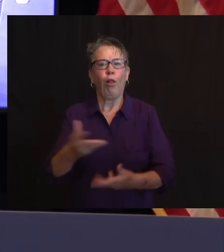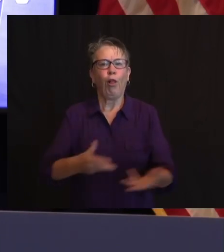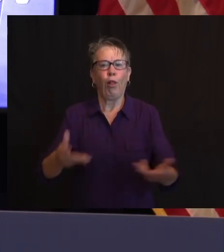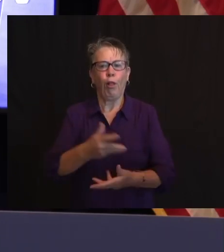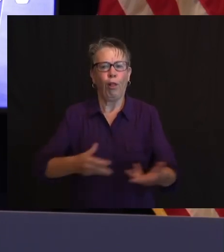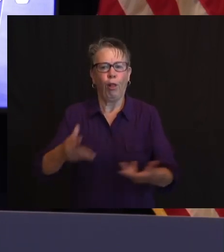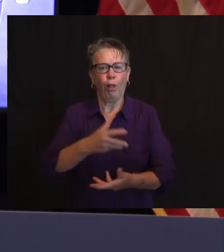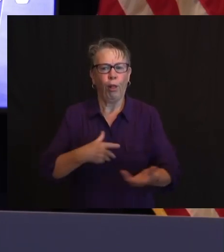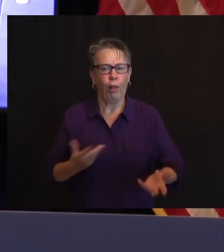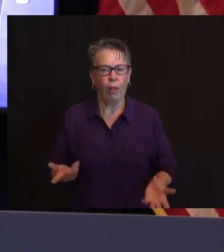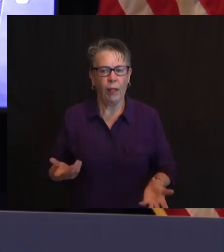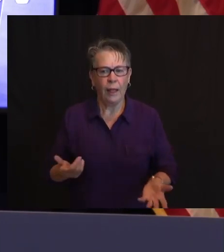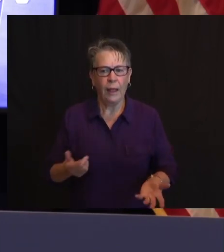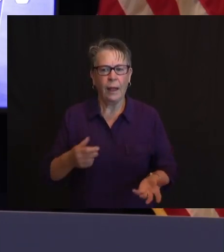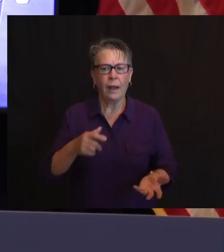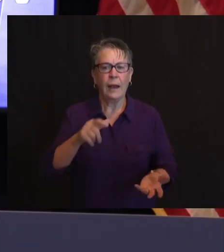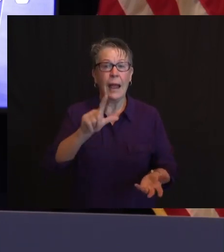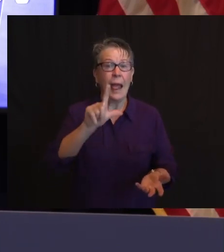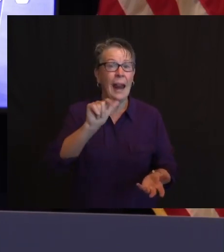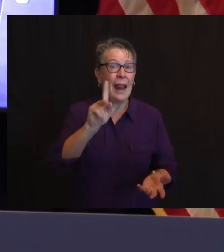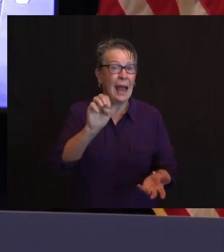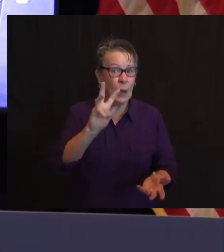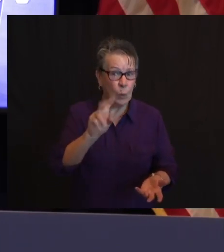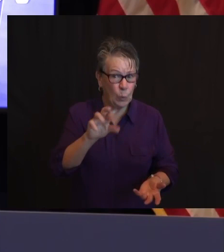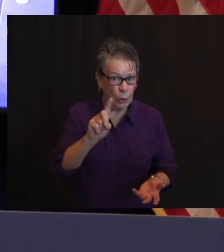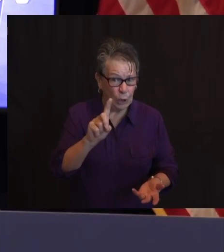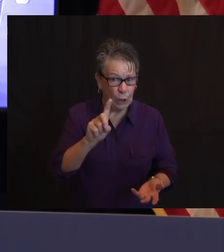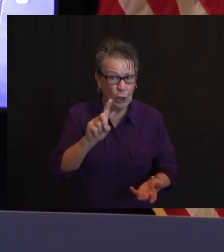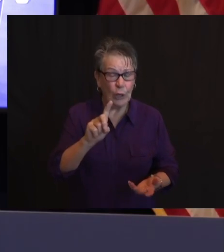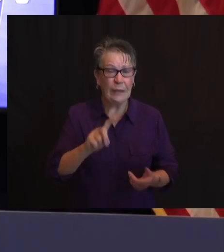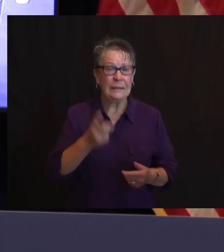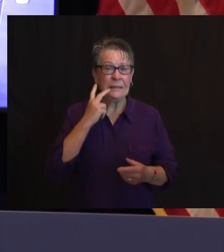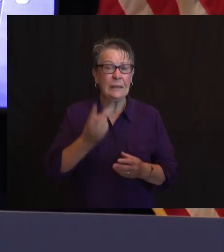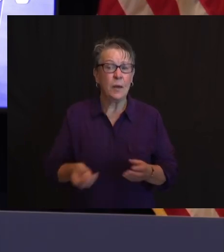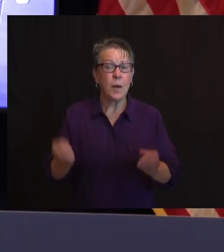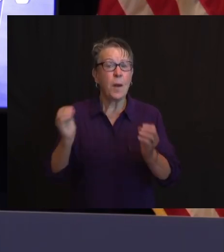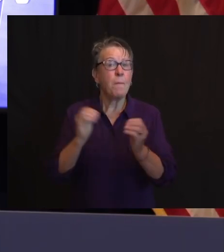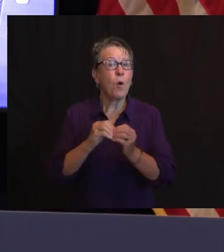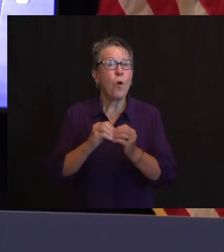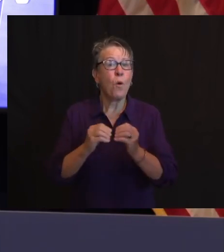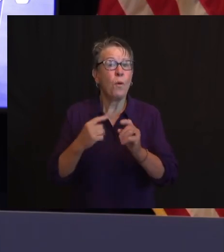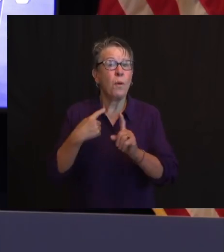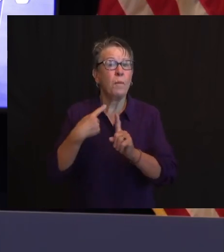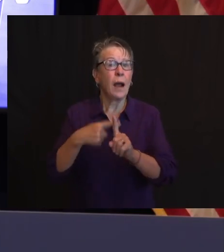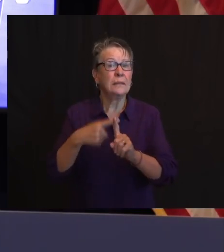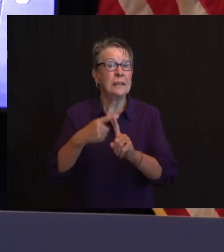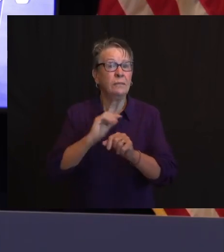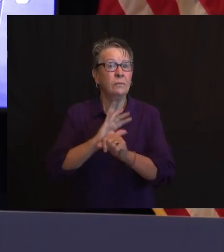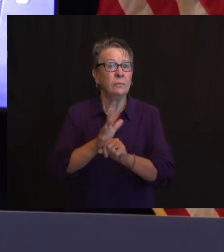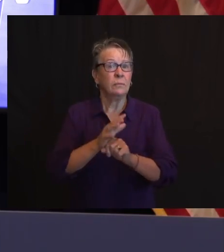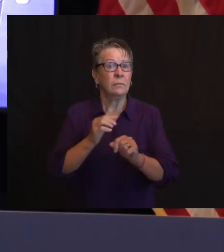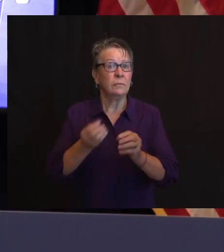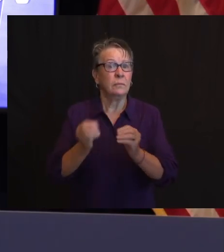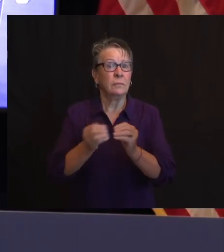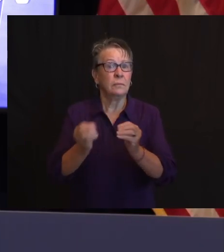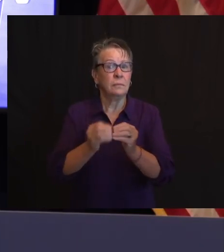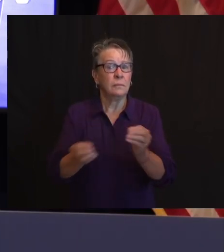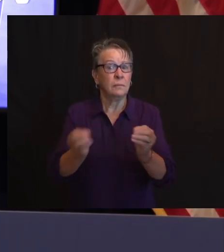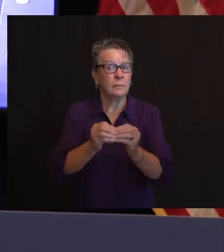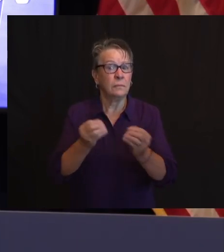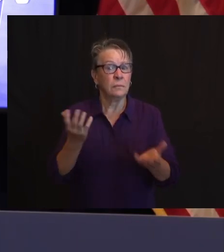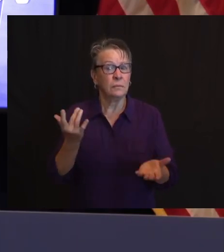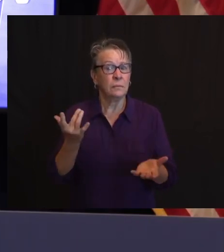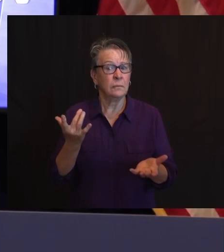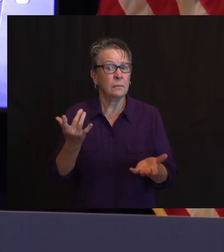seeing a general increase in cases. I don't think we've been able to identify any specific cause right